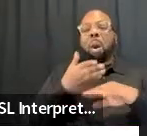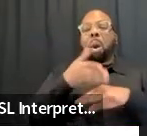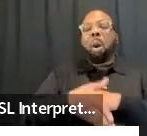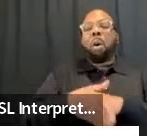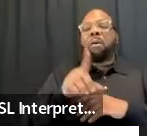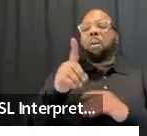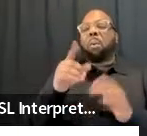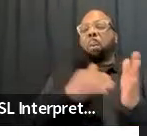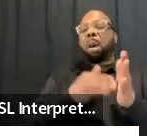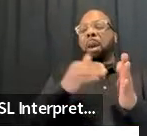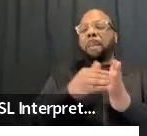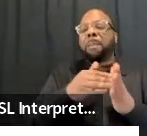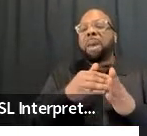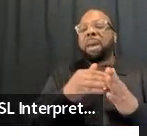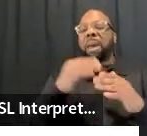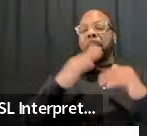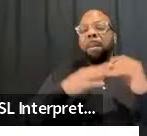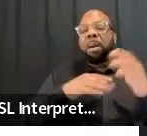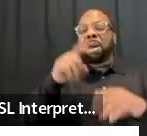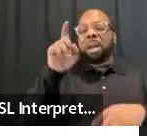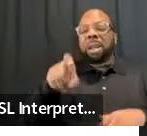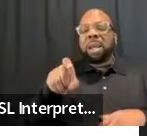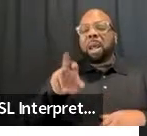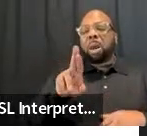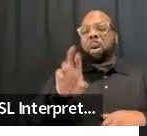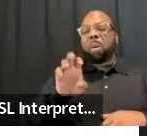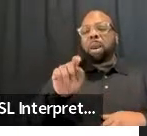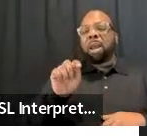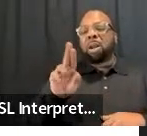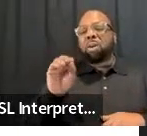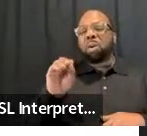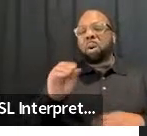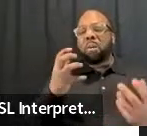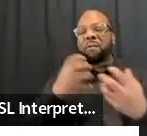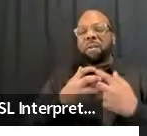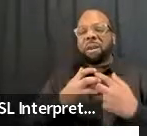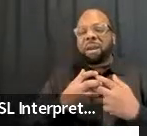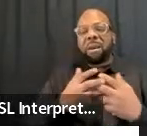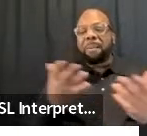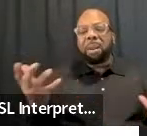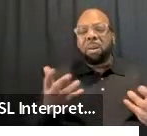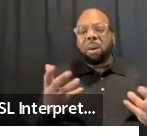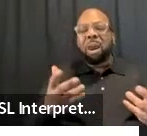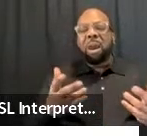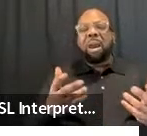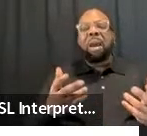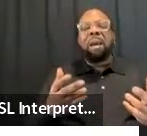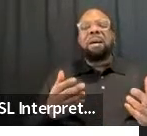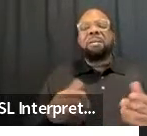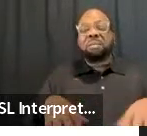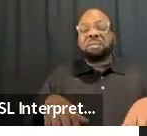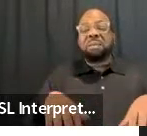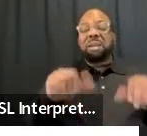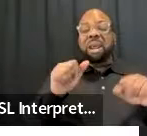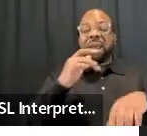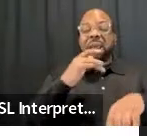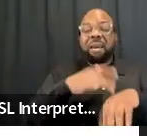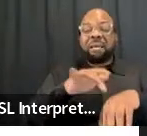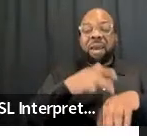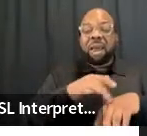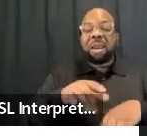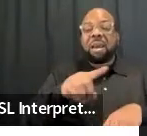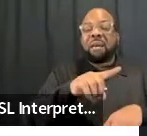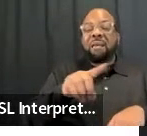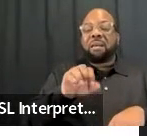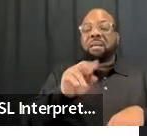be retrofit, is that it's impractical for existing buildings to take advantage of this Zone Green floor area exemption to perform better than